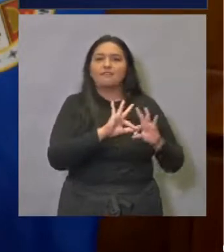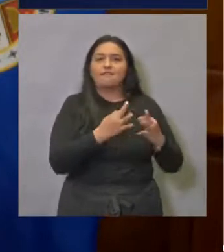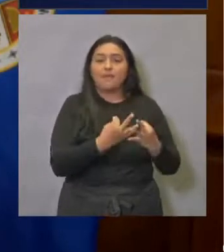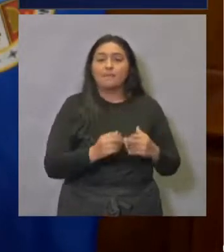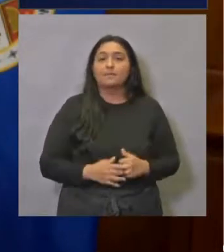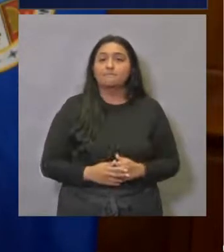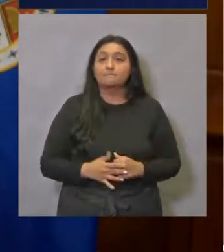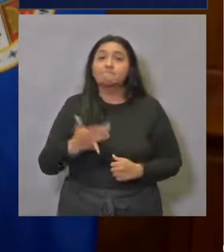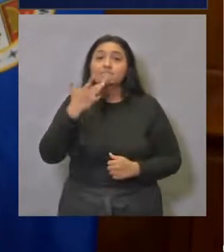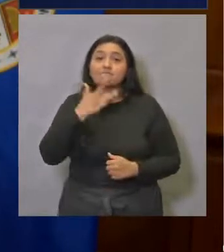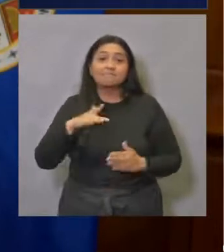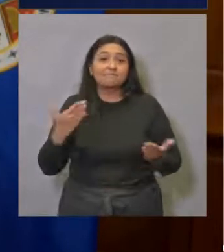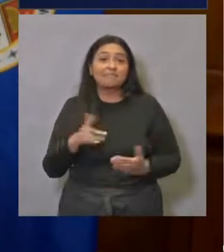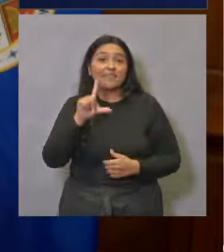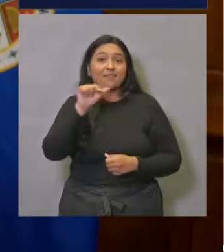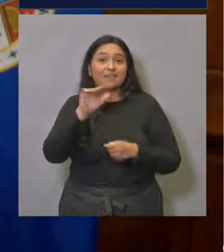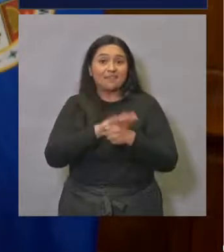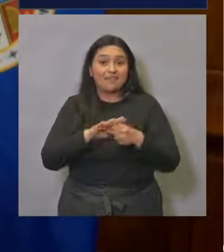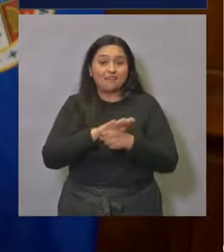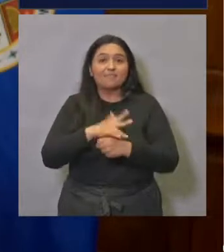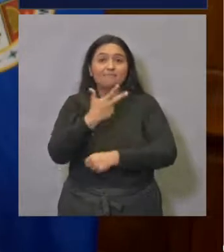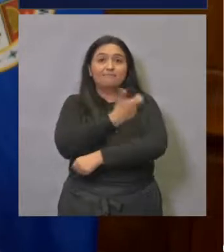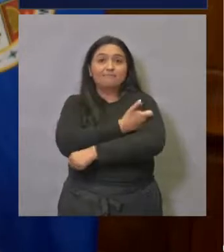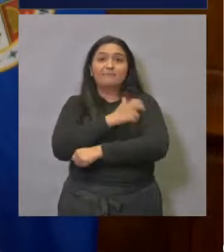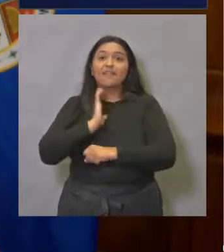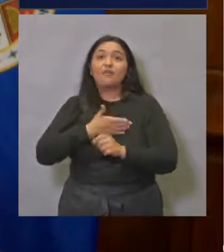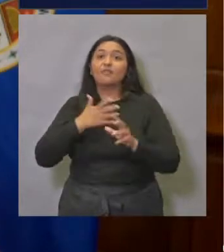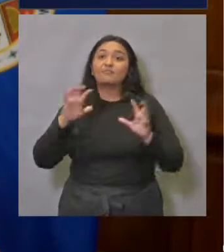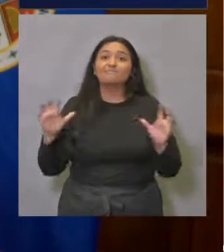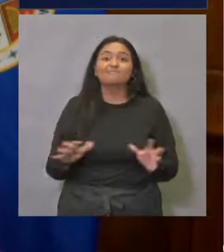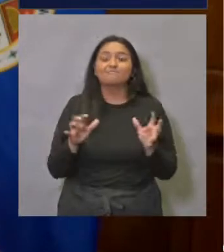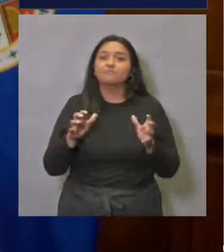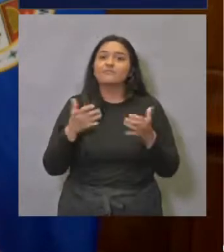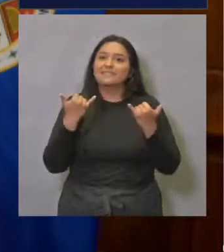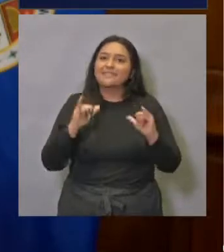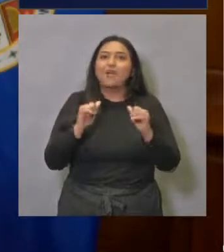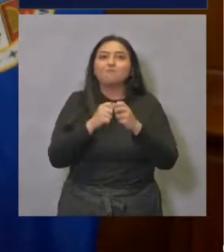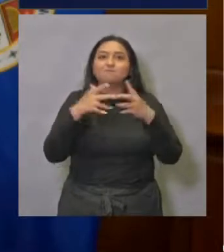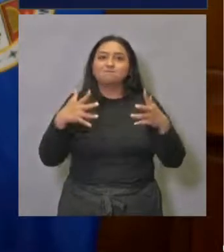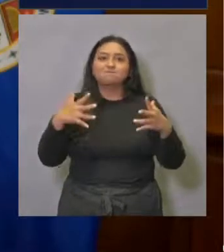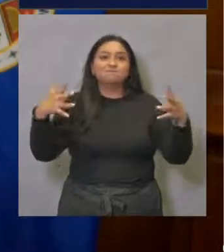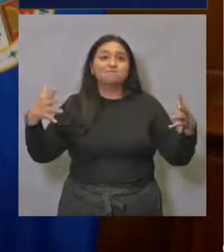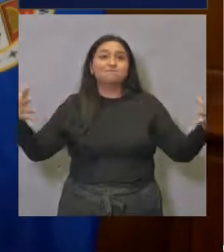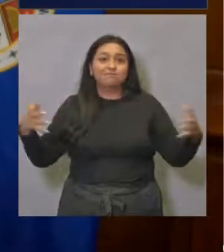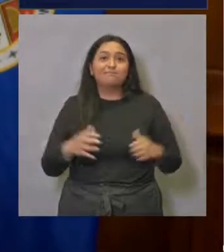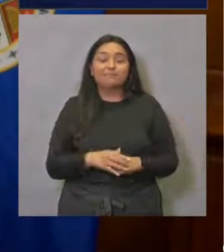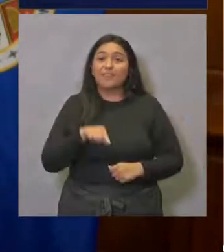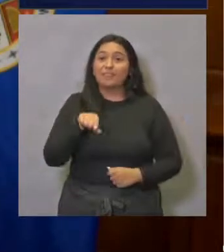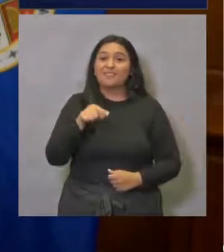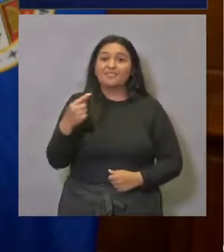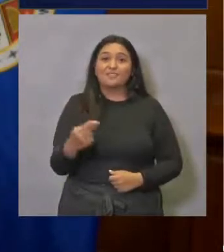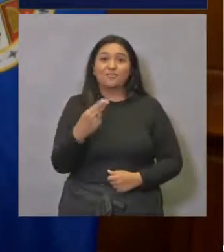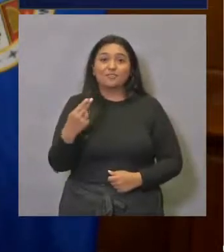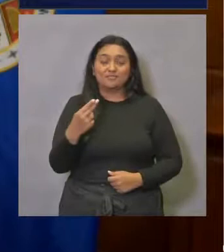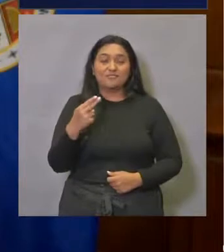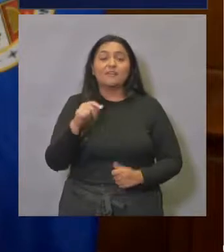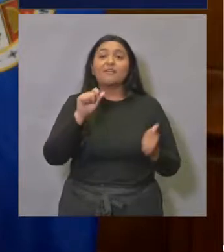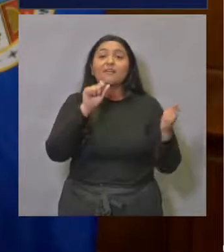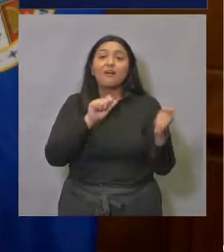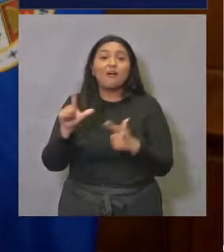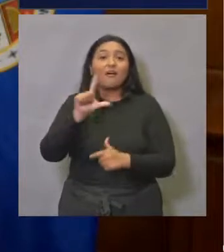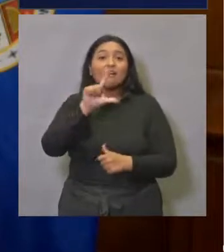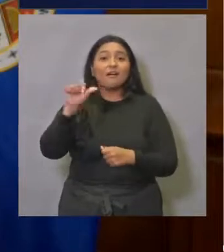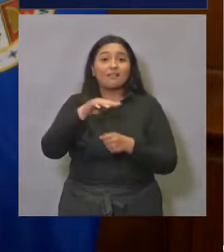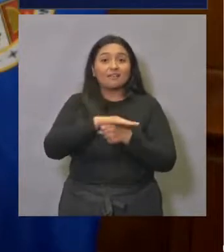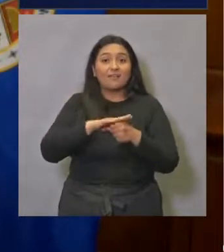vaccination efforts here in the county continue to expand. And this Thursday, all county residents age 16 and above will